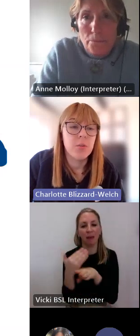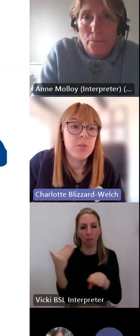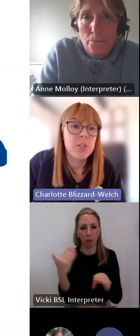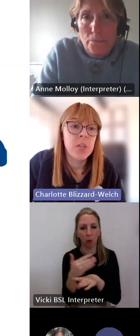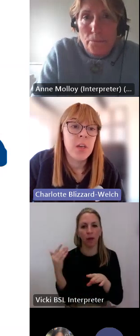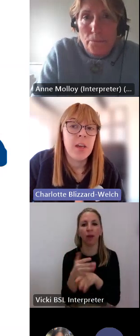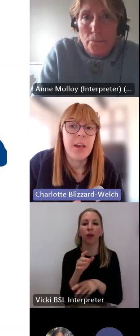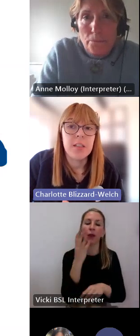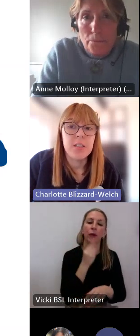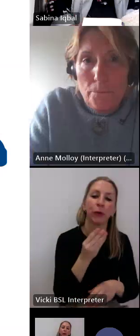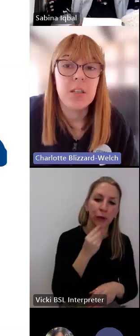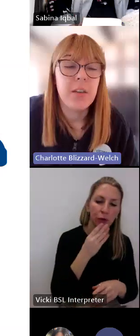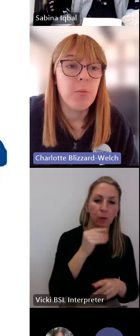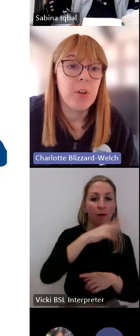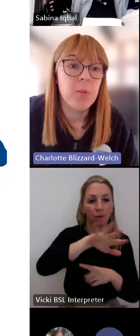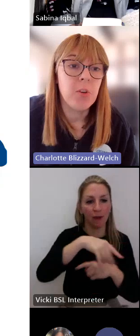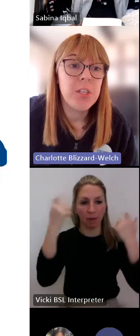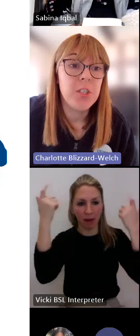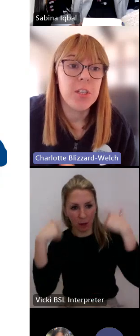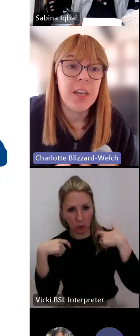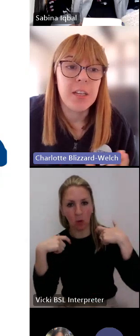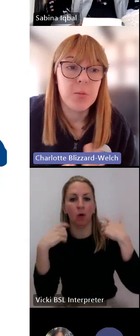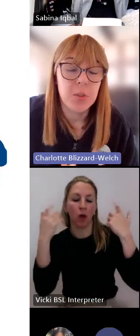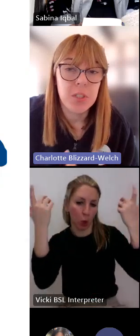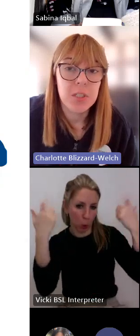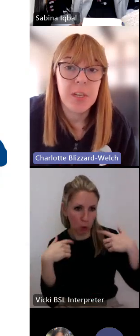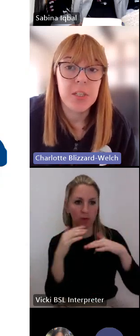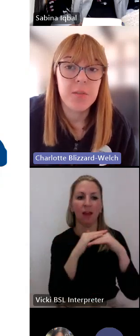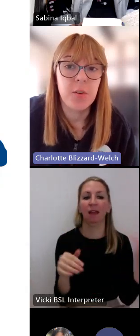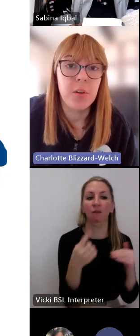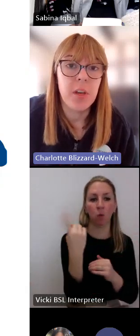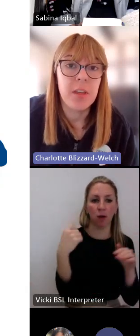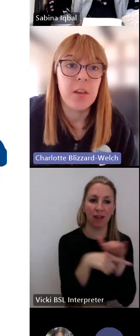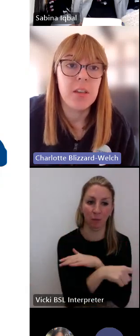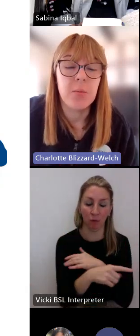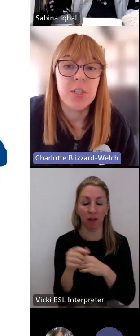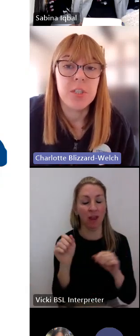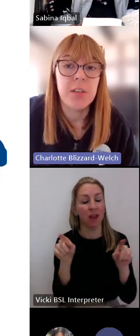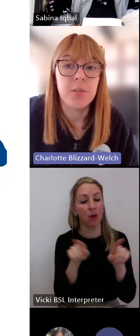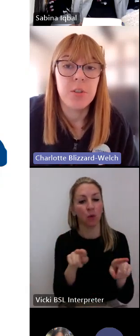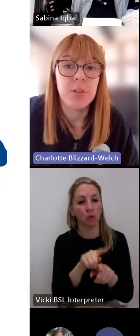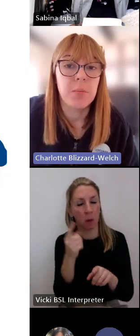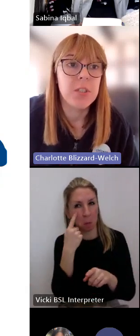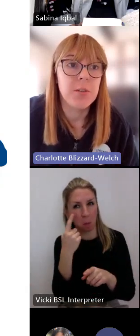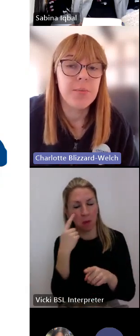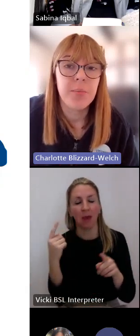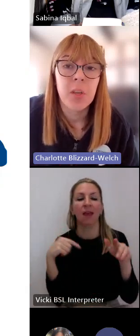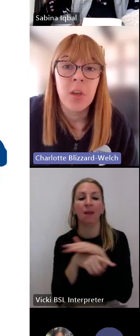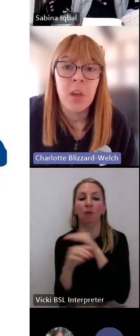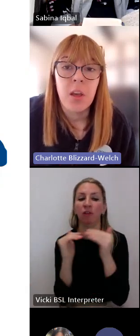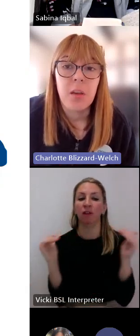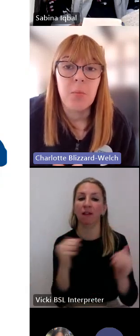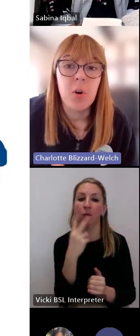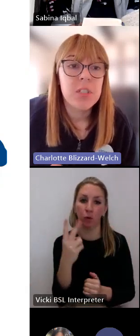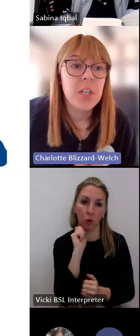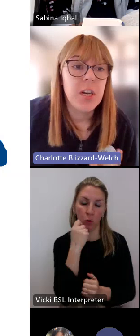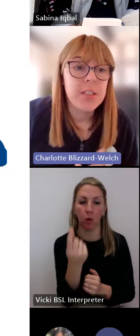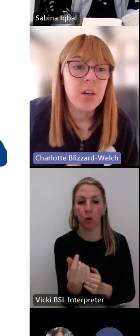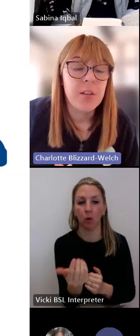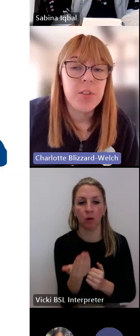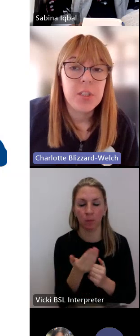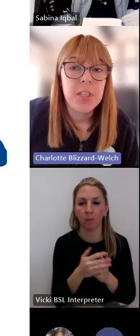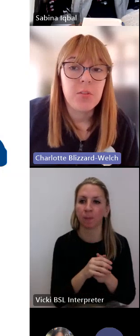law, courts, and level 1 immigration, and watch this space for immigration level 2 coming soon. On